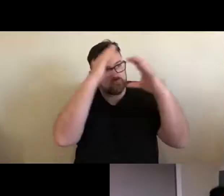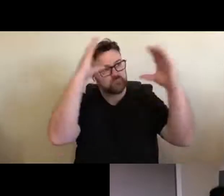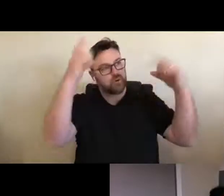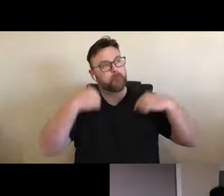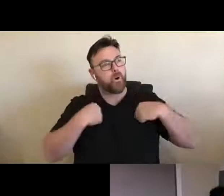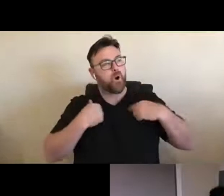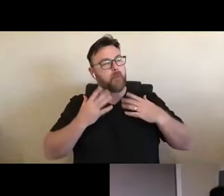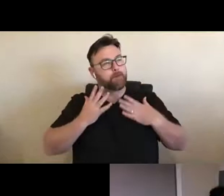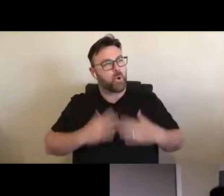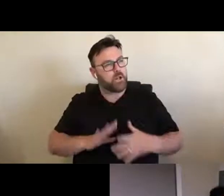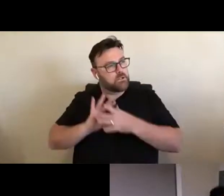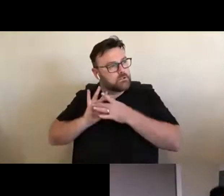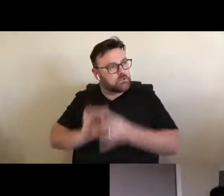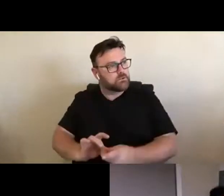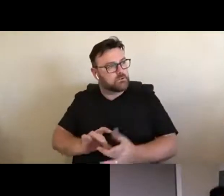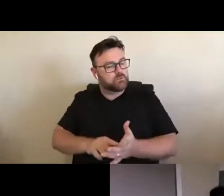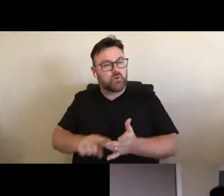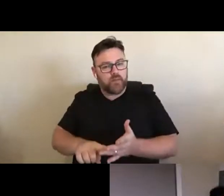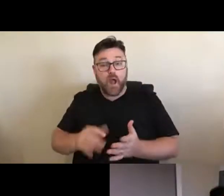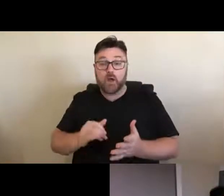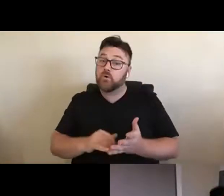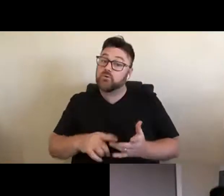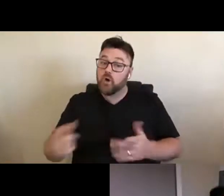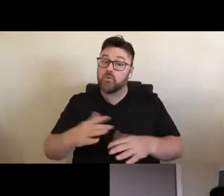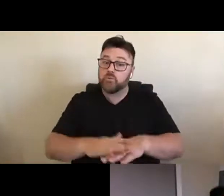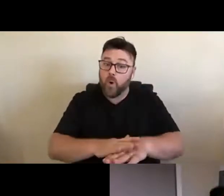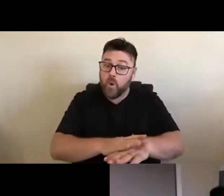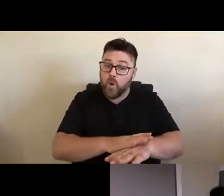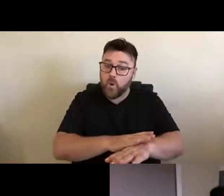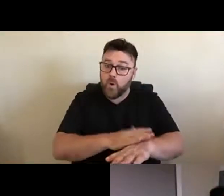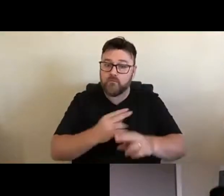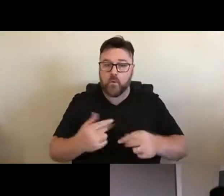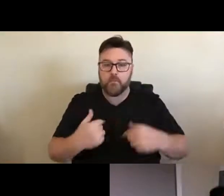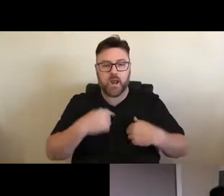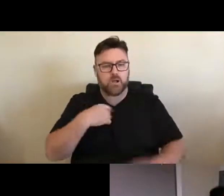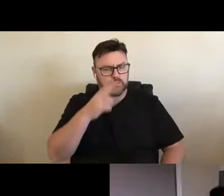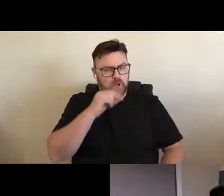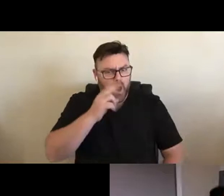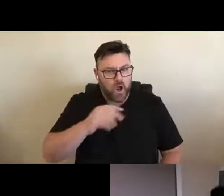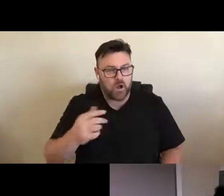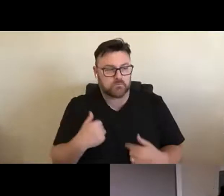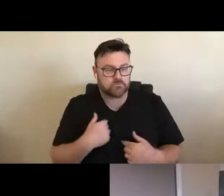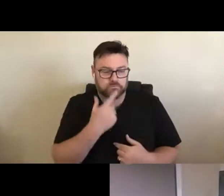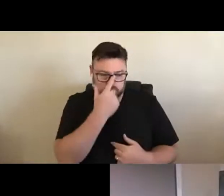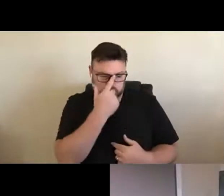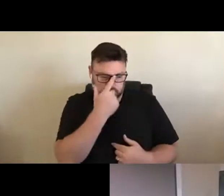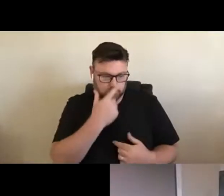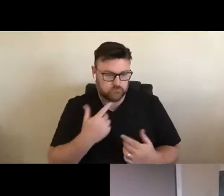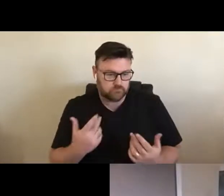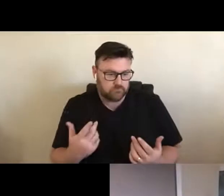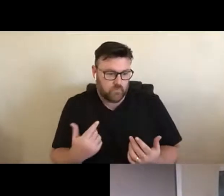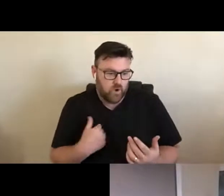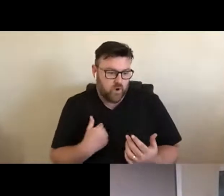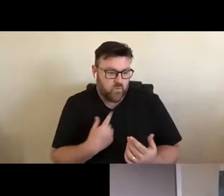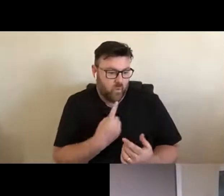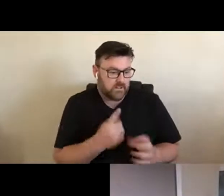And so slowness has been really interesting because I think as a young maker, there was 1 year where I made maybe 7 or 8 works